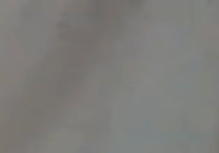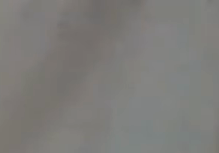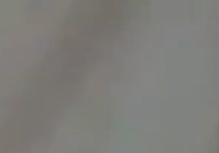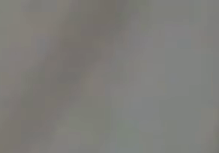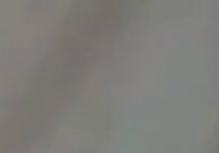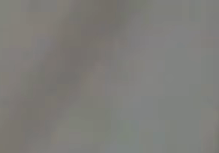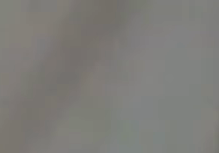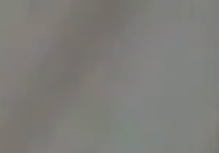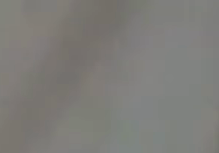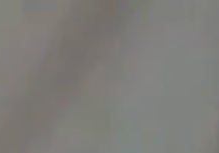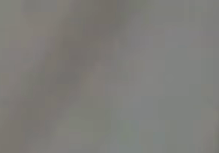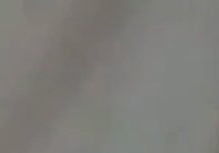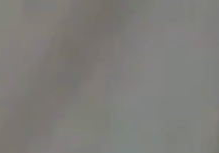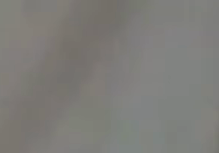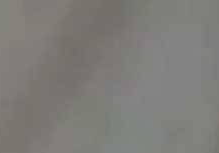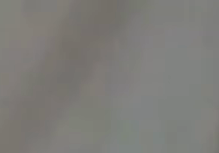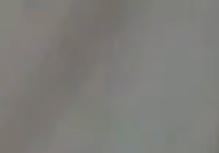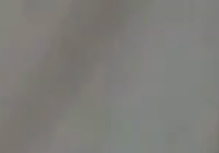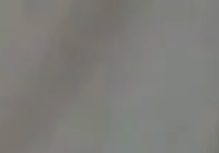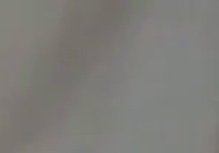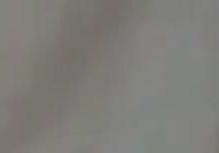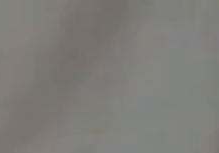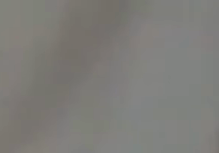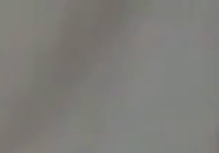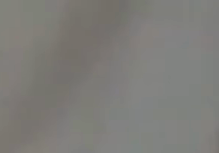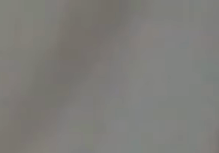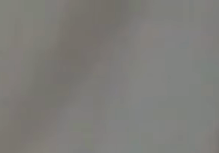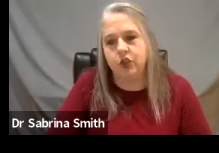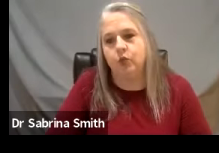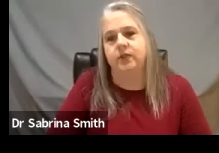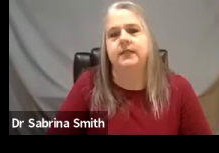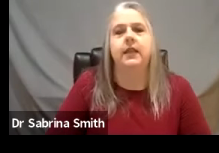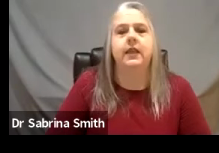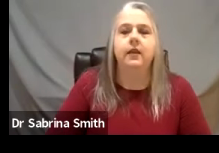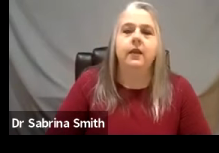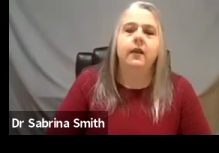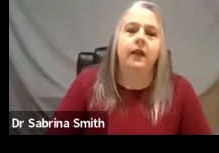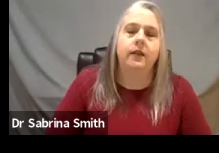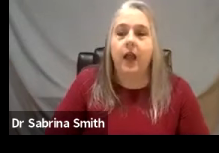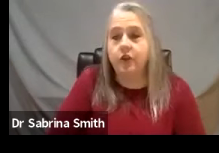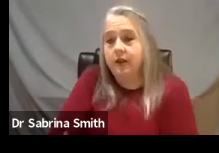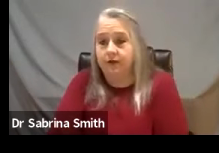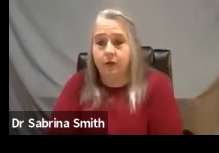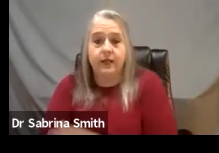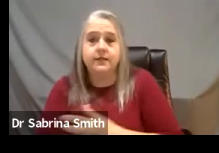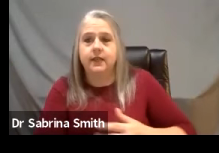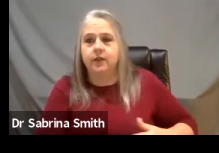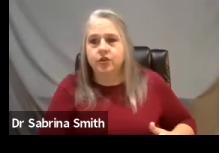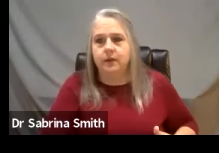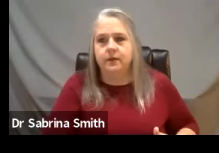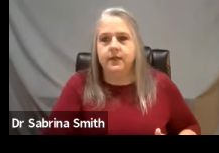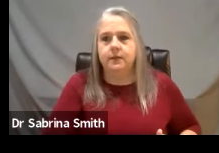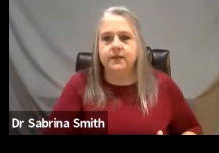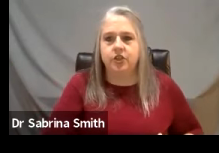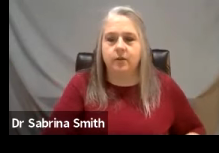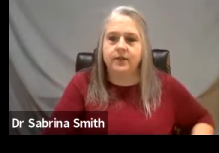again, it's one of the examples. It's one of the examples of rubrics that you will see. And now everyone can see it. You should